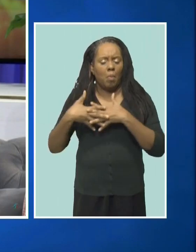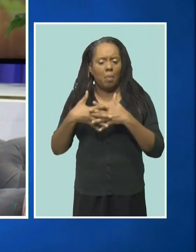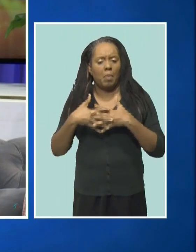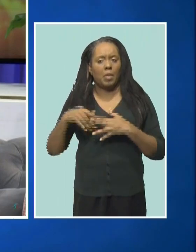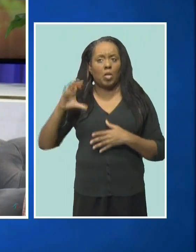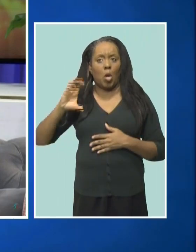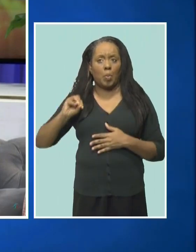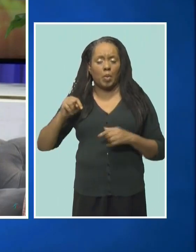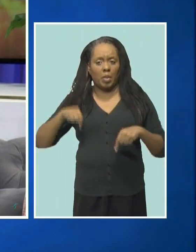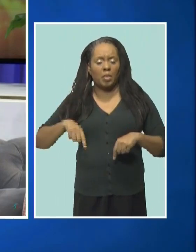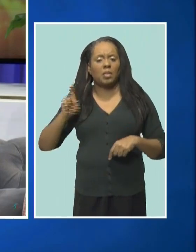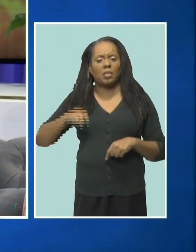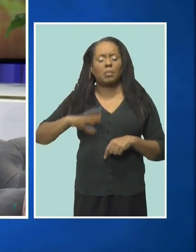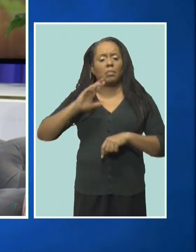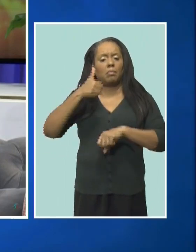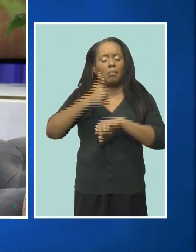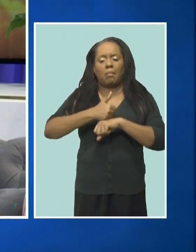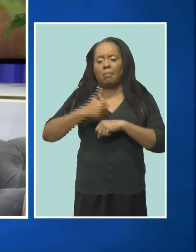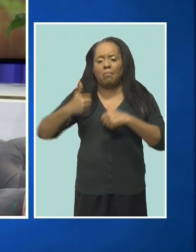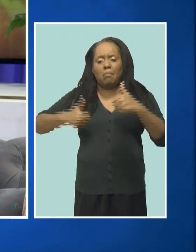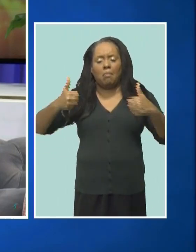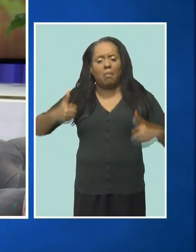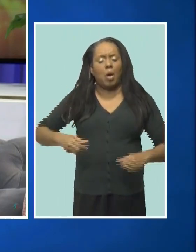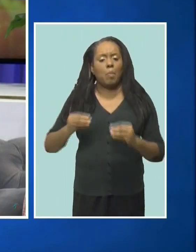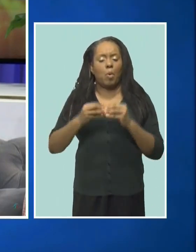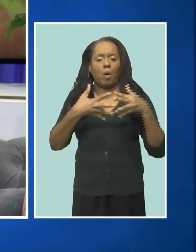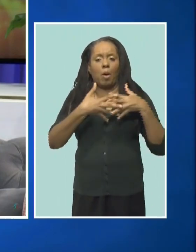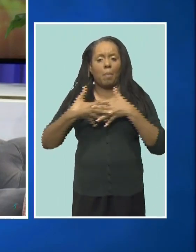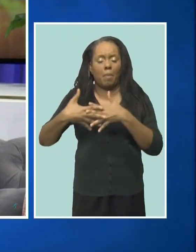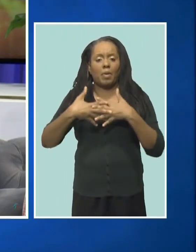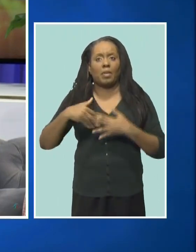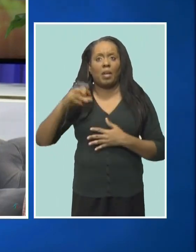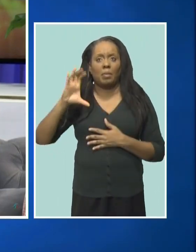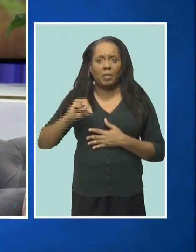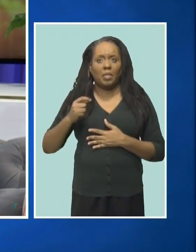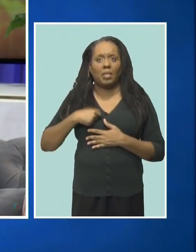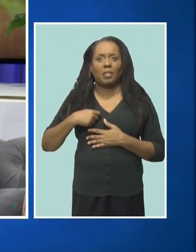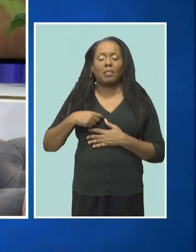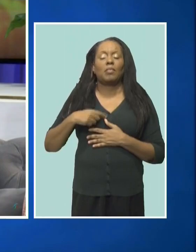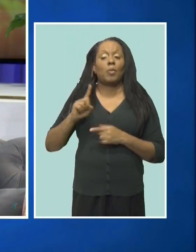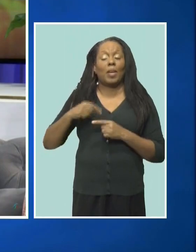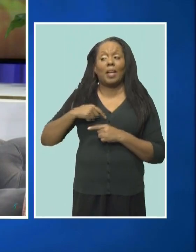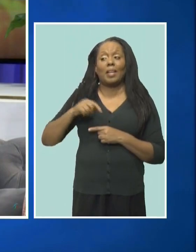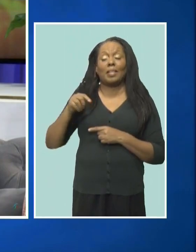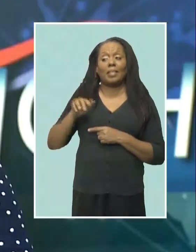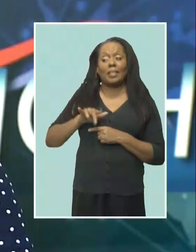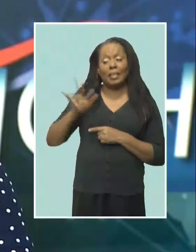be many, many more. And that's something that I hope to support on the outside.